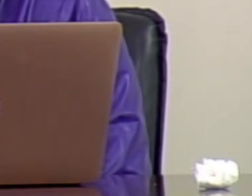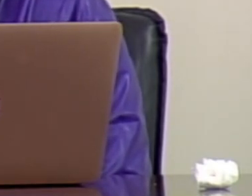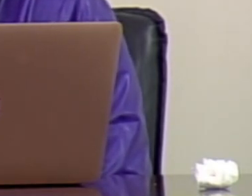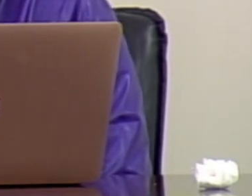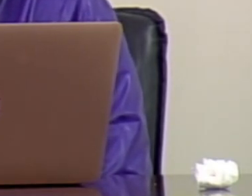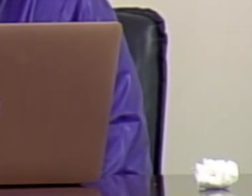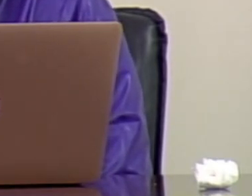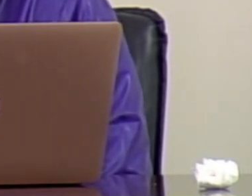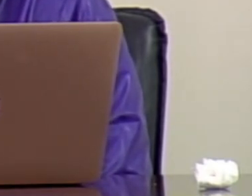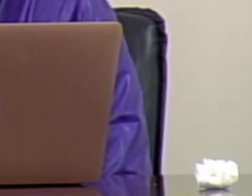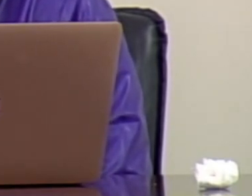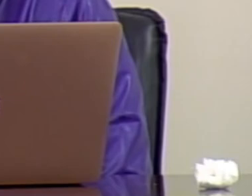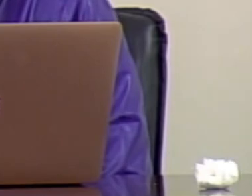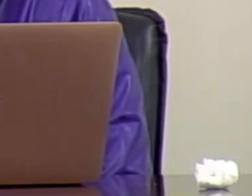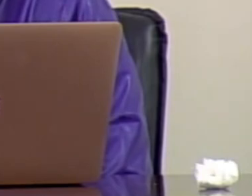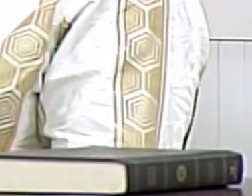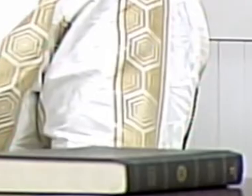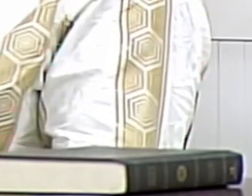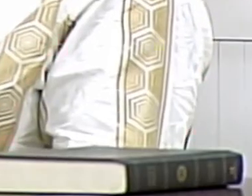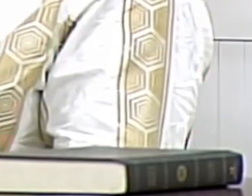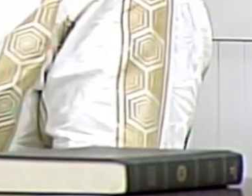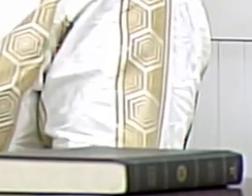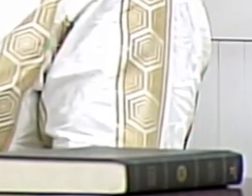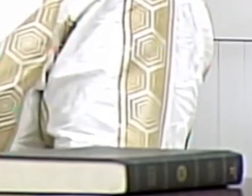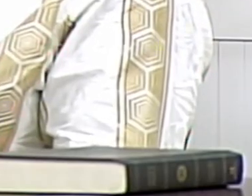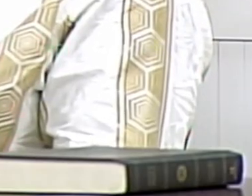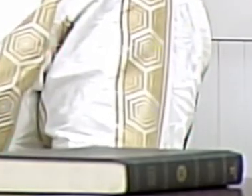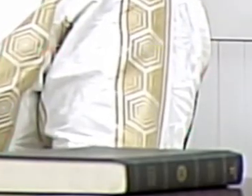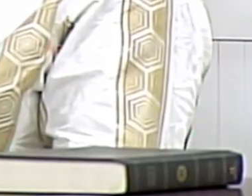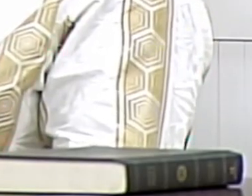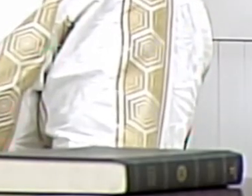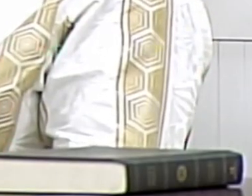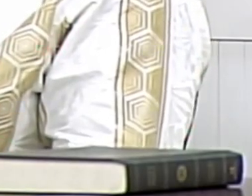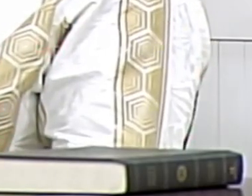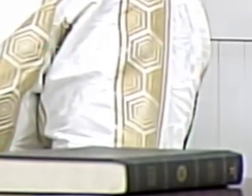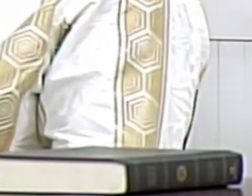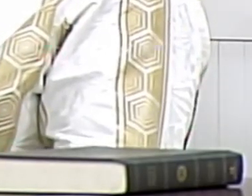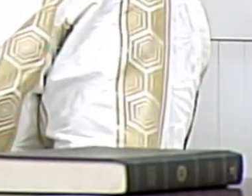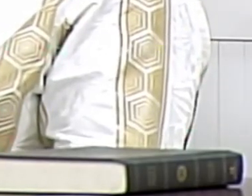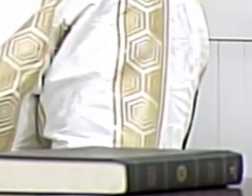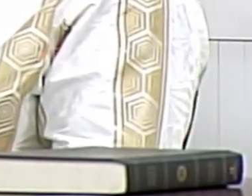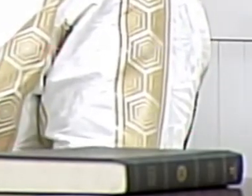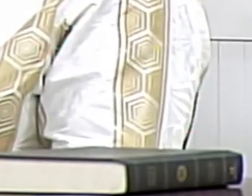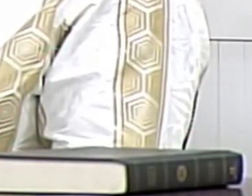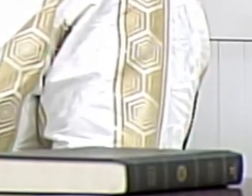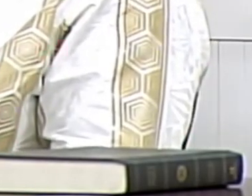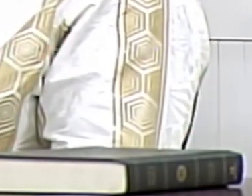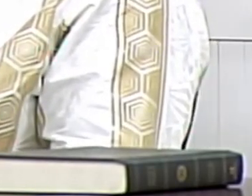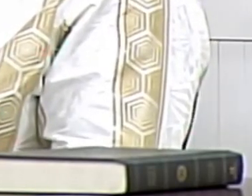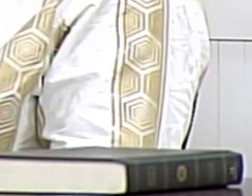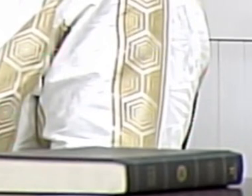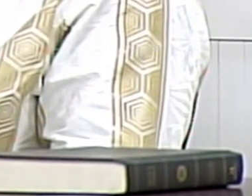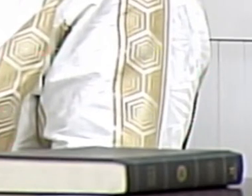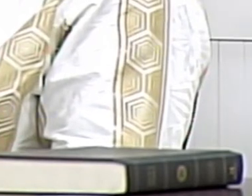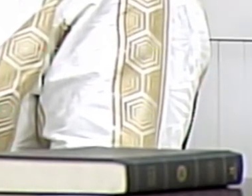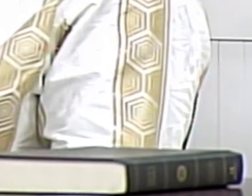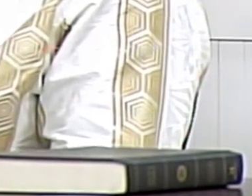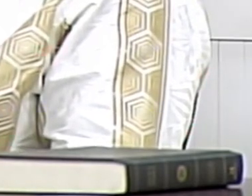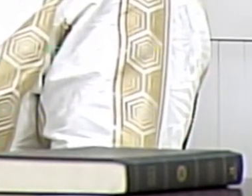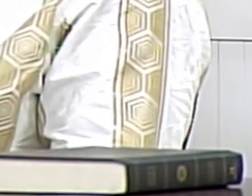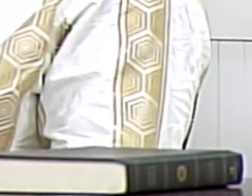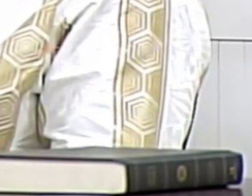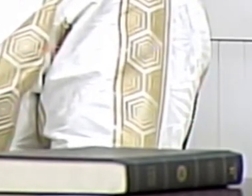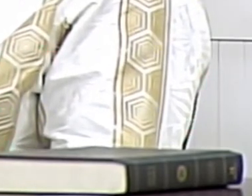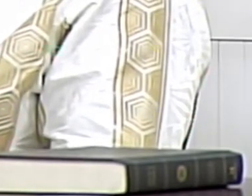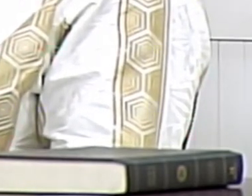Jeng, Sheriff Gomez. Is that correct? Wax nga tamit ñi melni Dur Cham, Pasala Jeng ak Sheriff Gomez ndax ñoñu tam